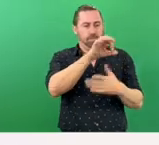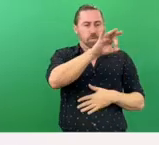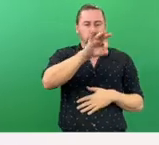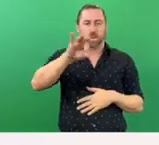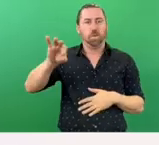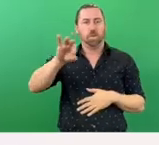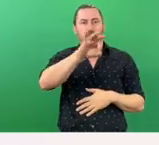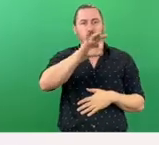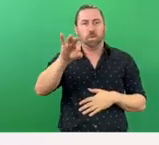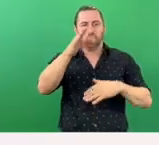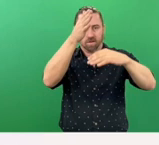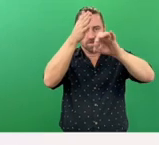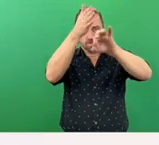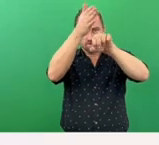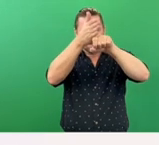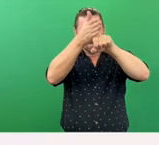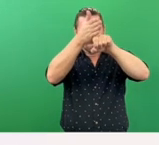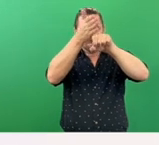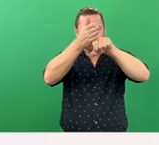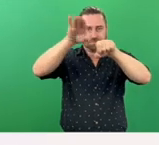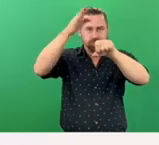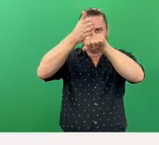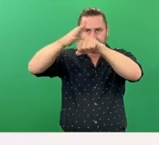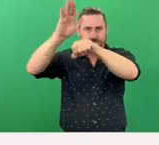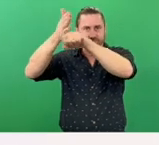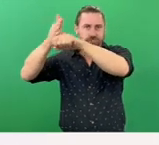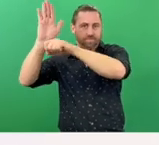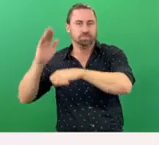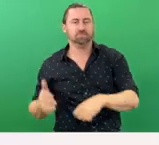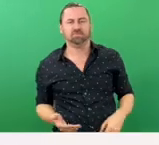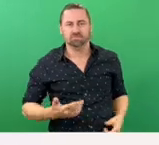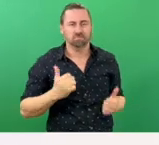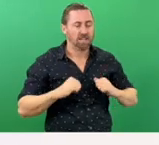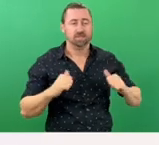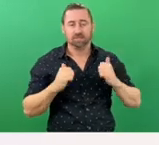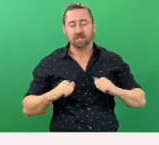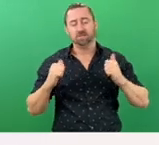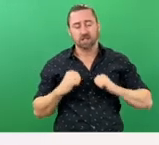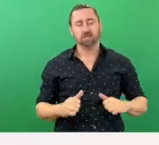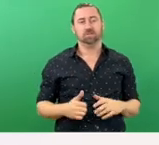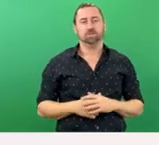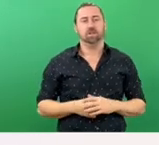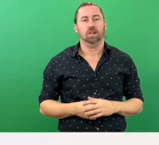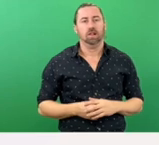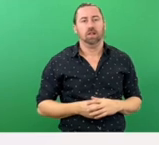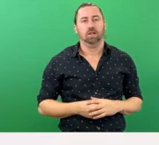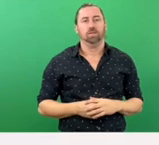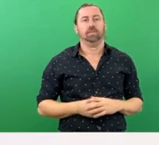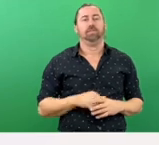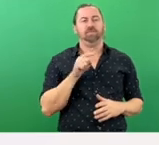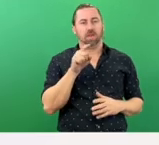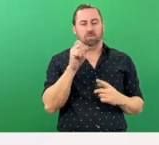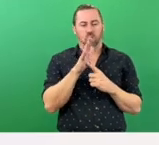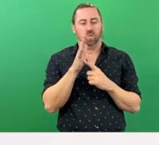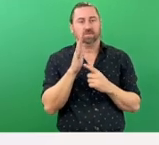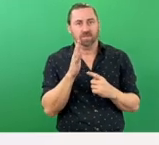spinning it with my left hand and I'm just pushing straight in and doing that little flick, just chipping it out like that. And that's the